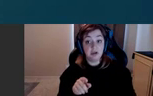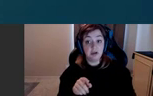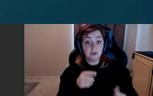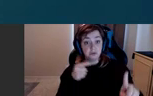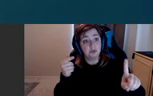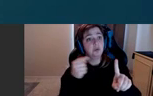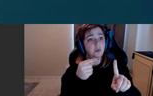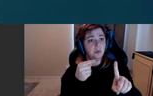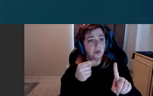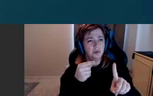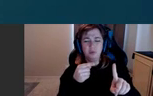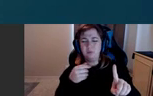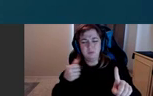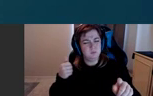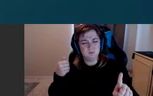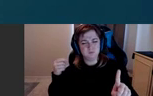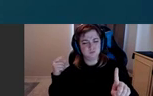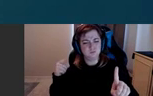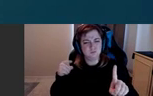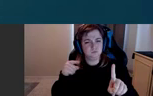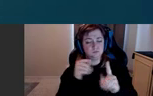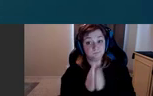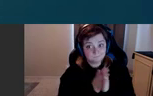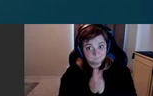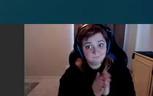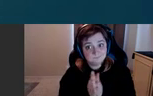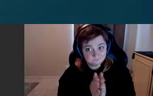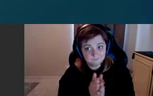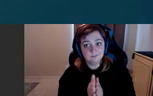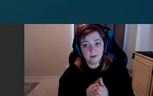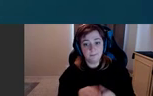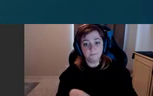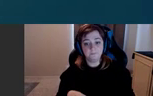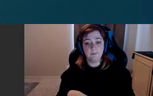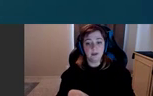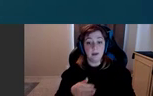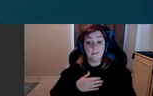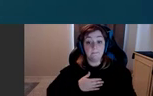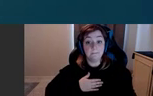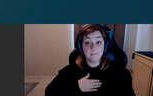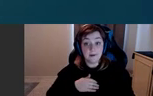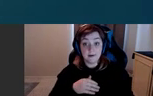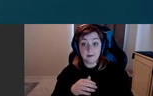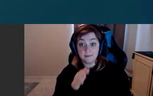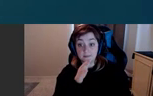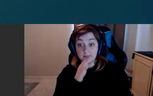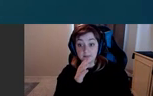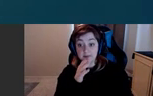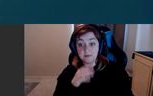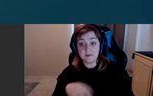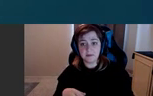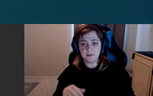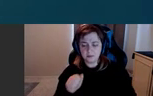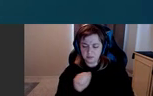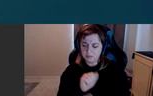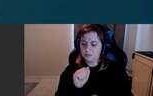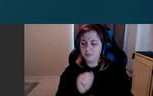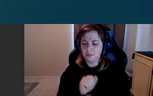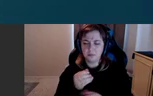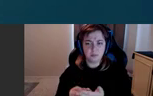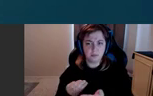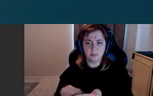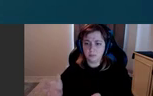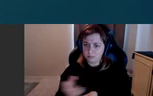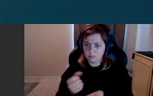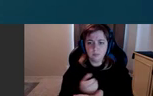on the bottom with one of my older cousins, she was the breadwinner of the family. And they were happy that way. My dad got to follow his